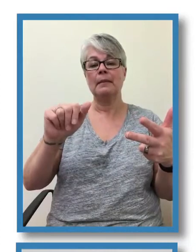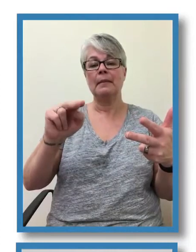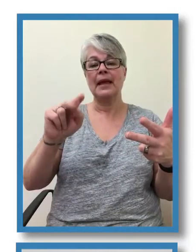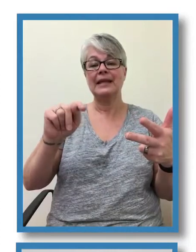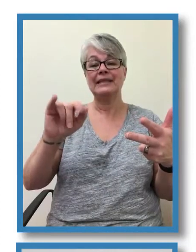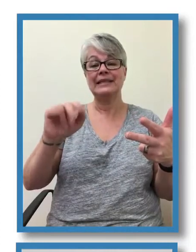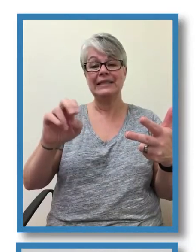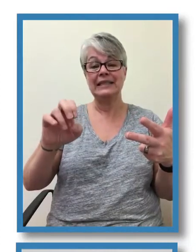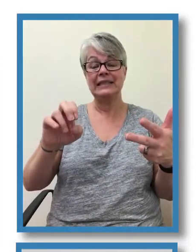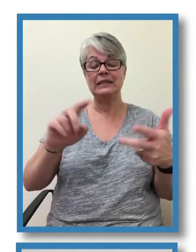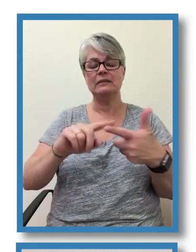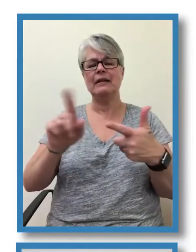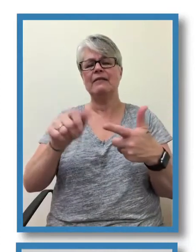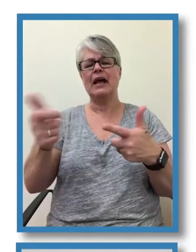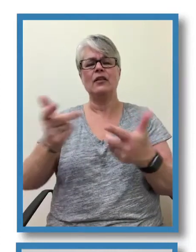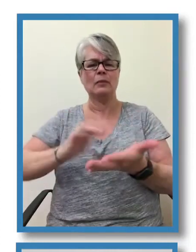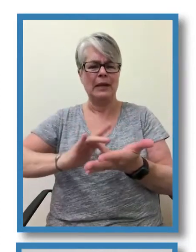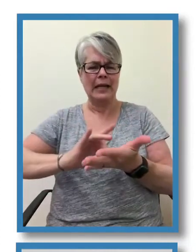drug benefit.